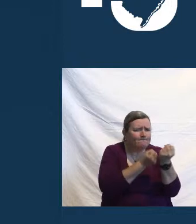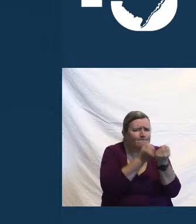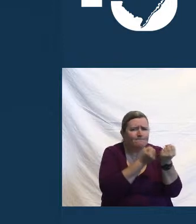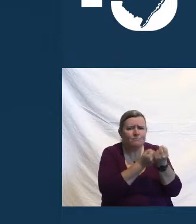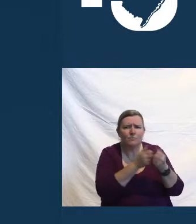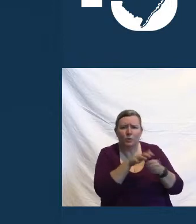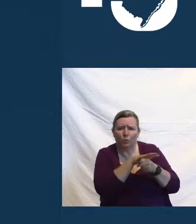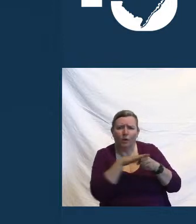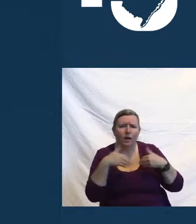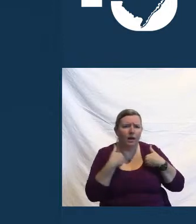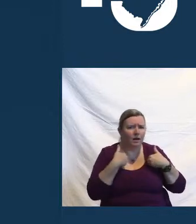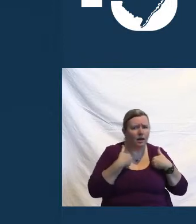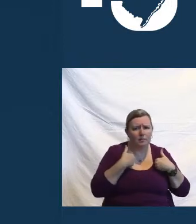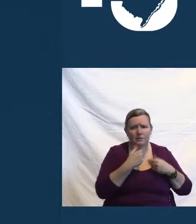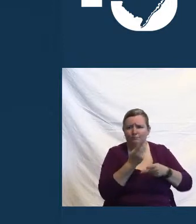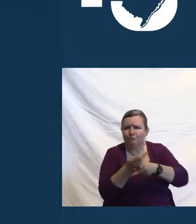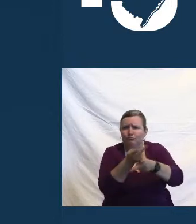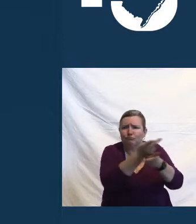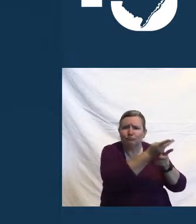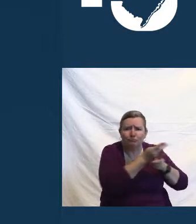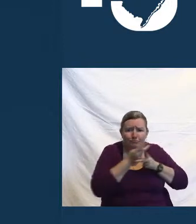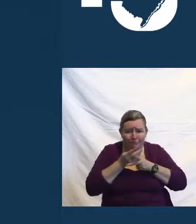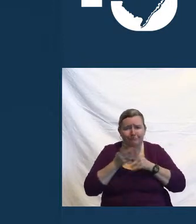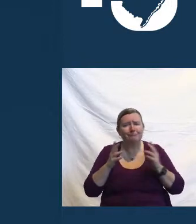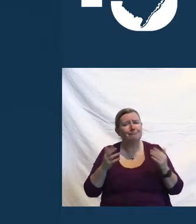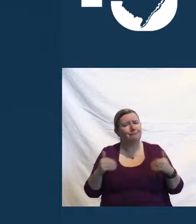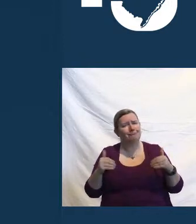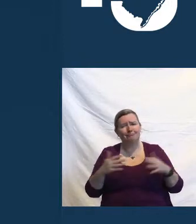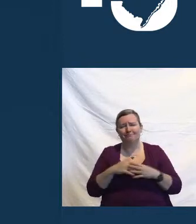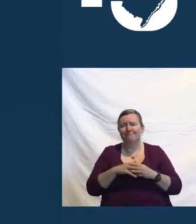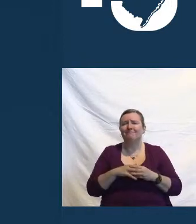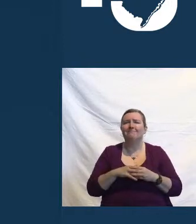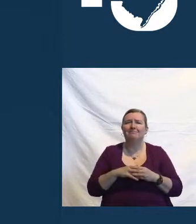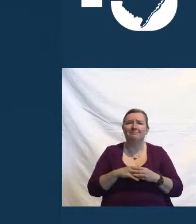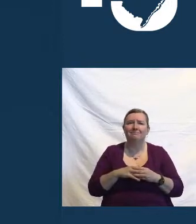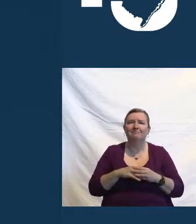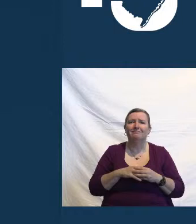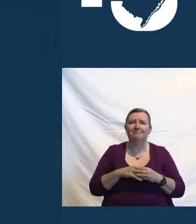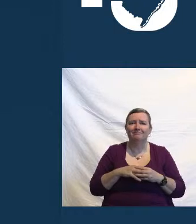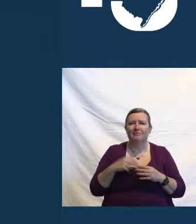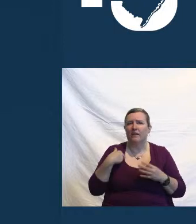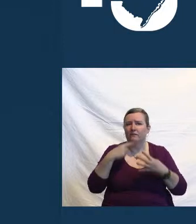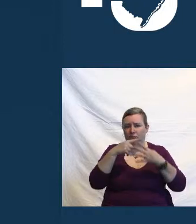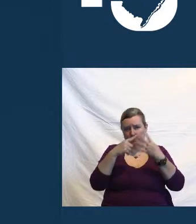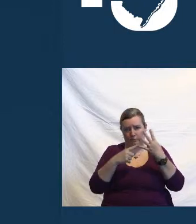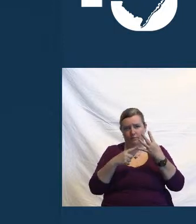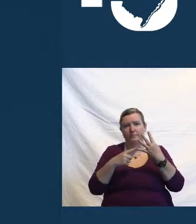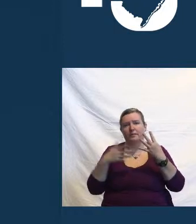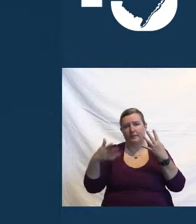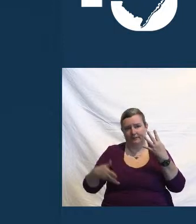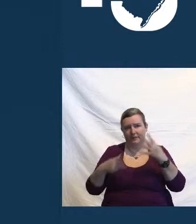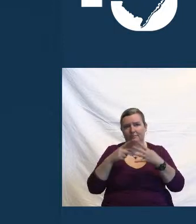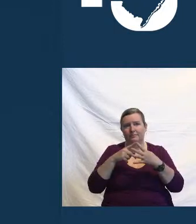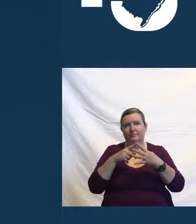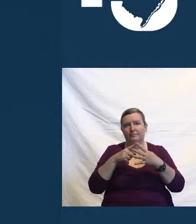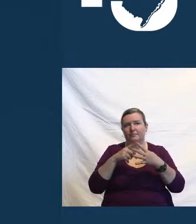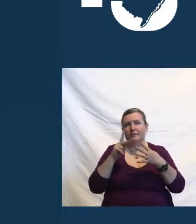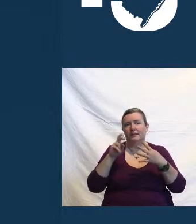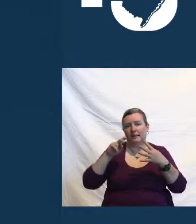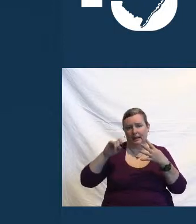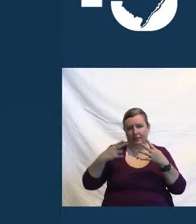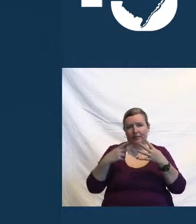welfare organizations. Barbara is survived by her children, Kenneth, Gloria, Connie, and Edna,